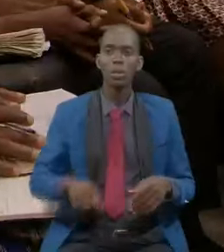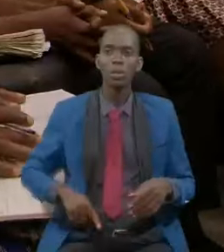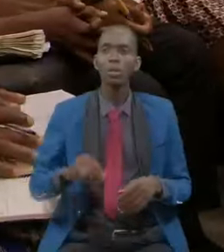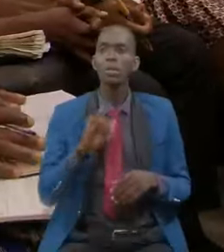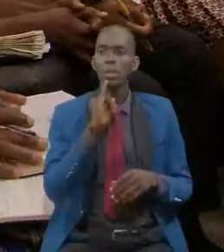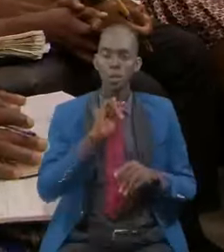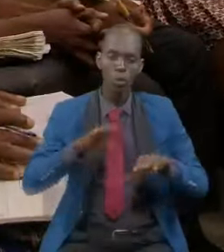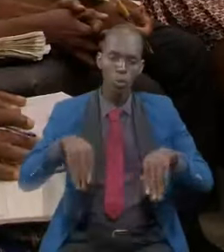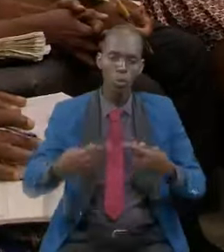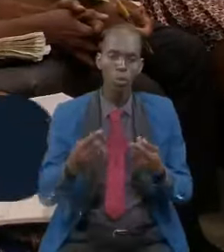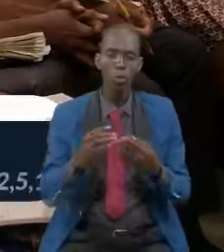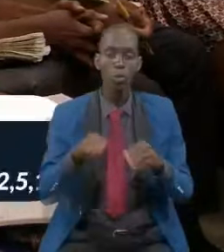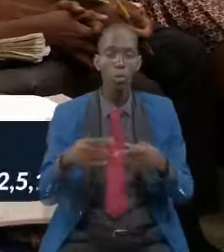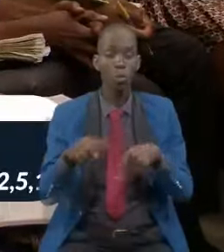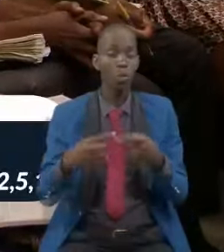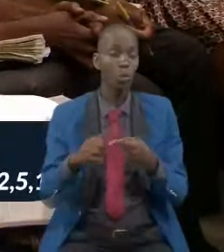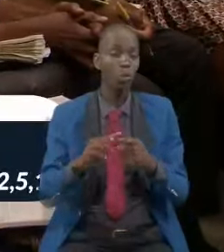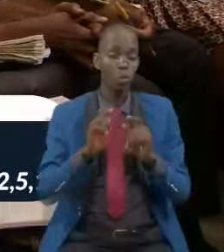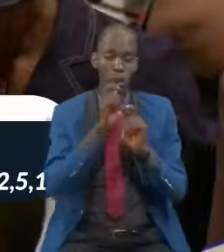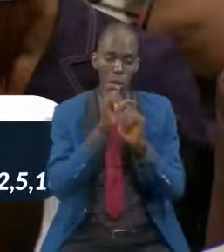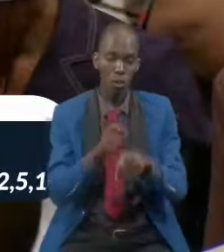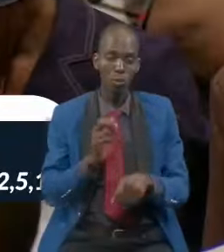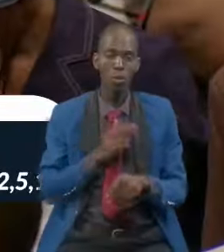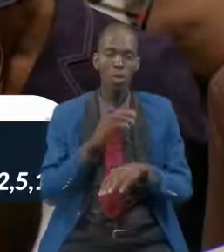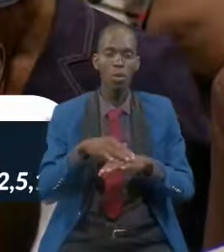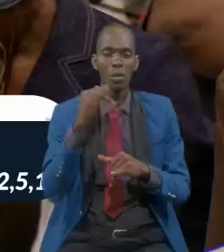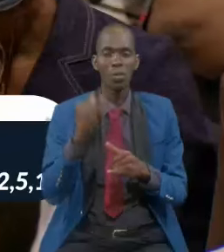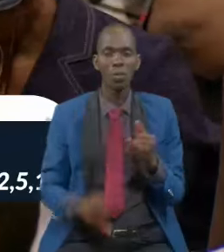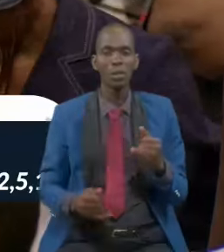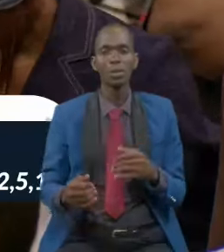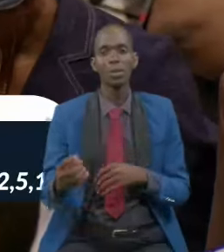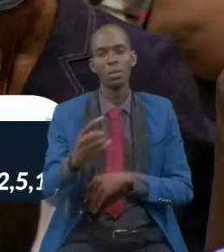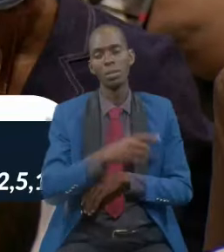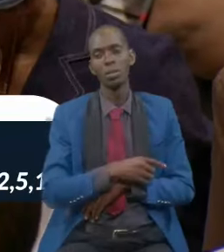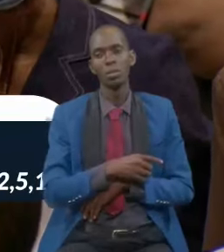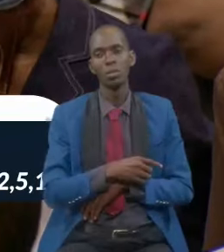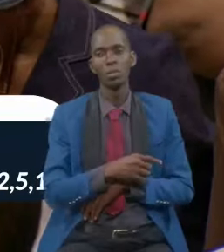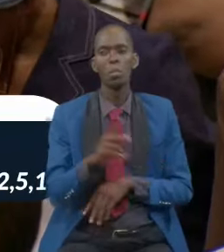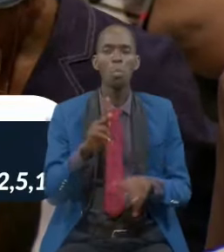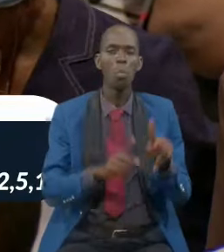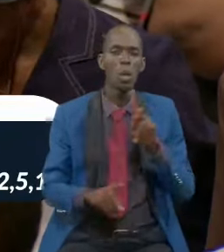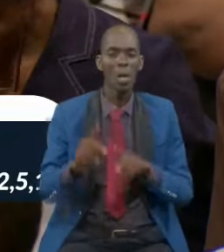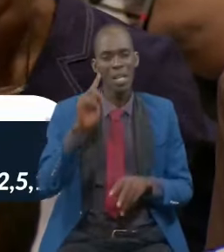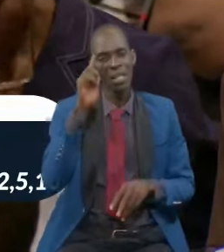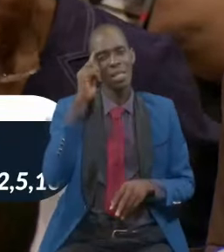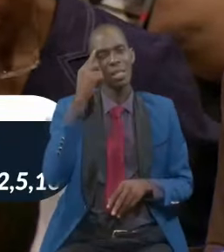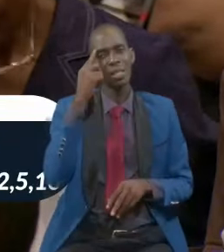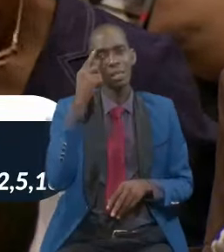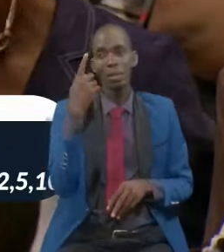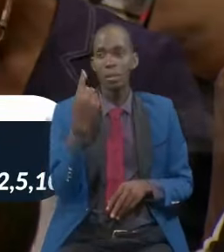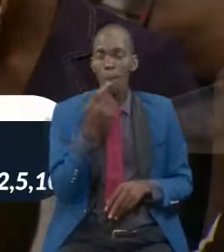to reward on the final day. People think the best thing you can